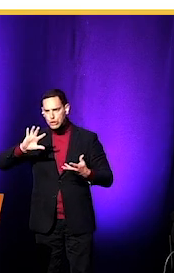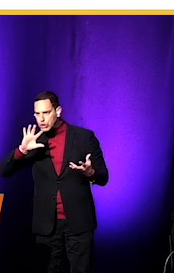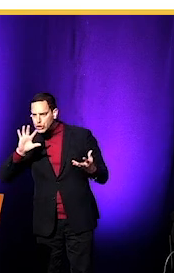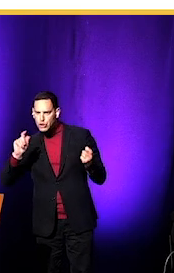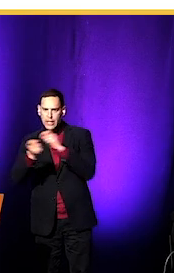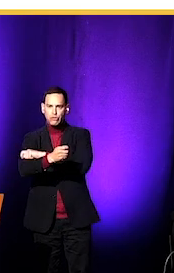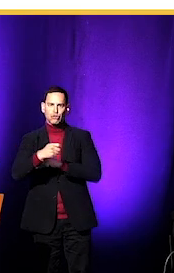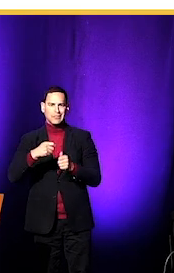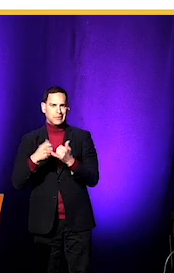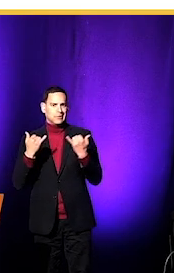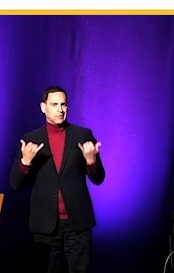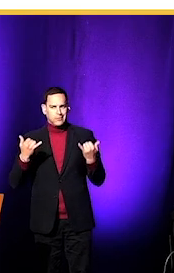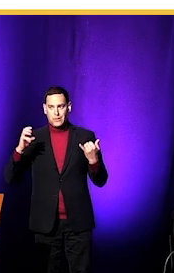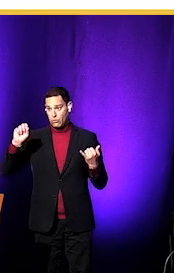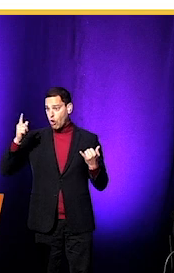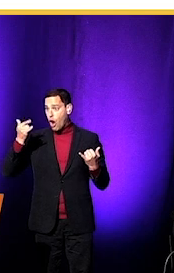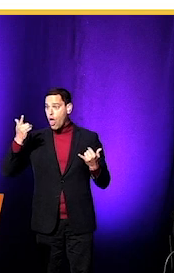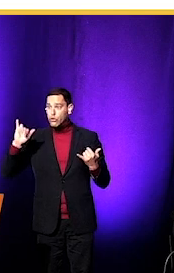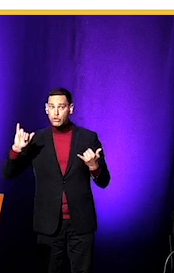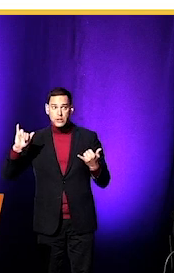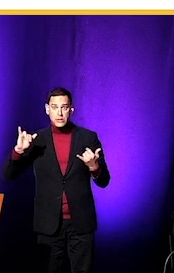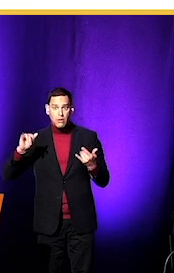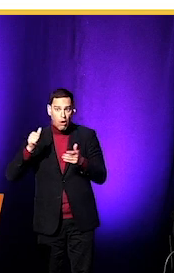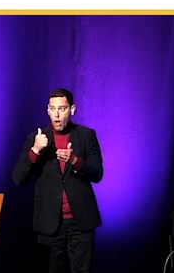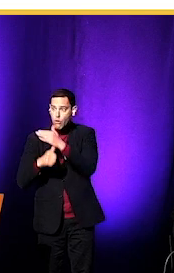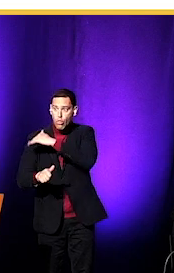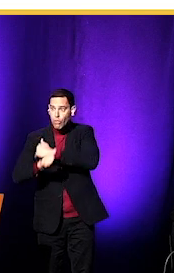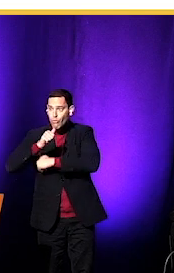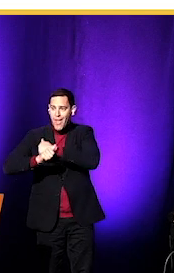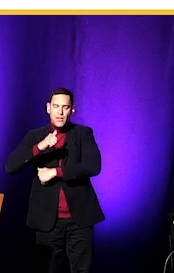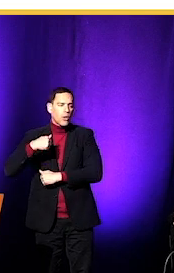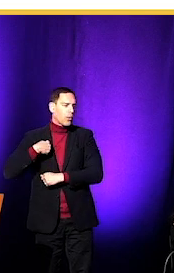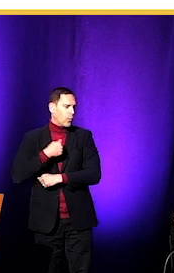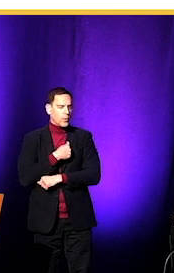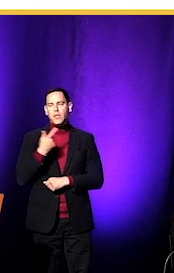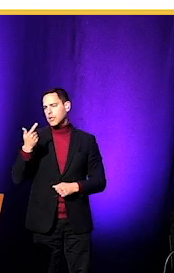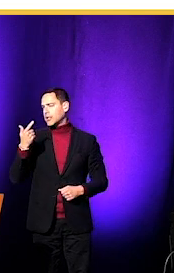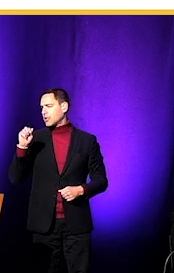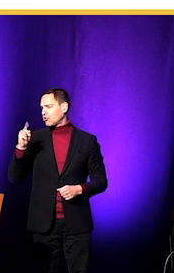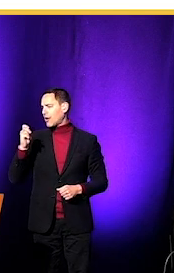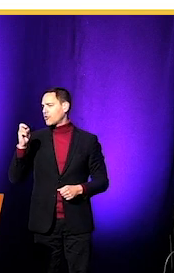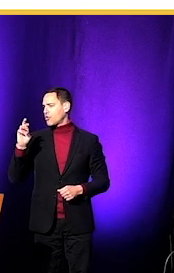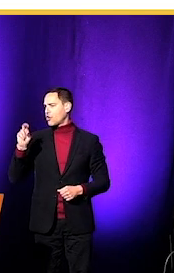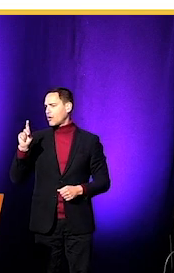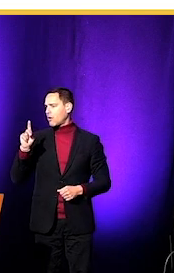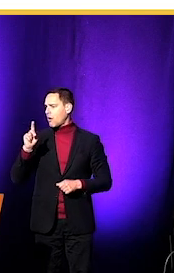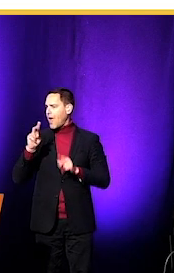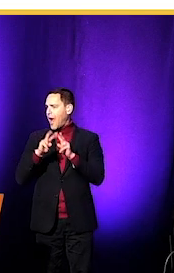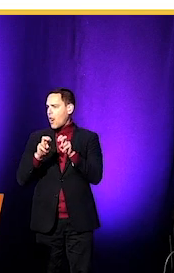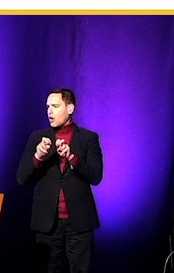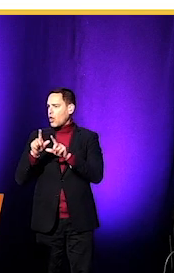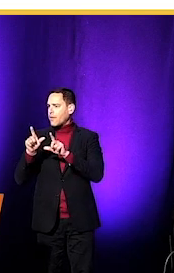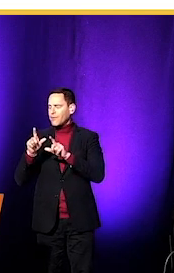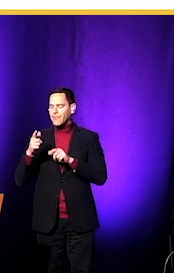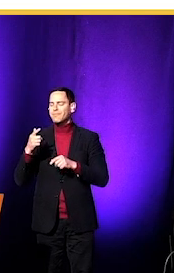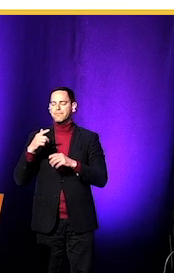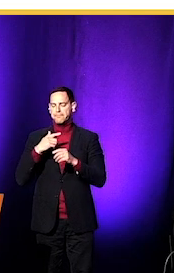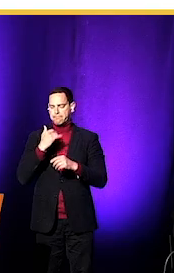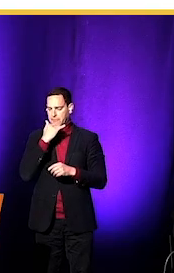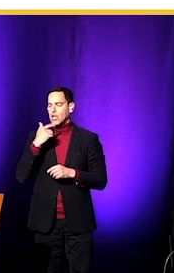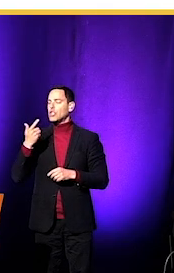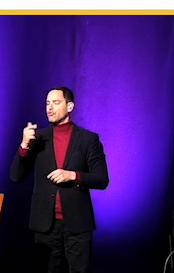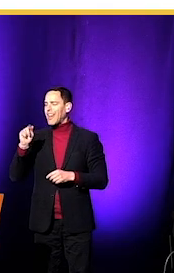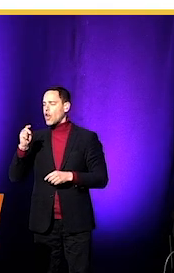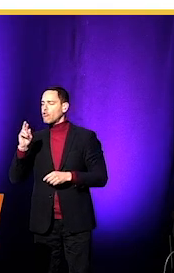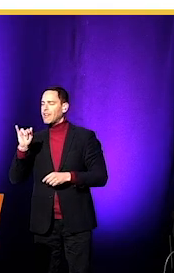under threat, we need generative analytical frames. I know we need a lot more than frames. We need generative analytical frames to